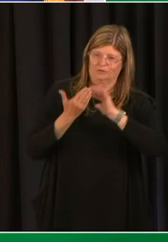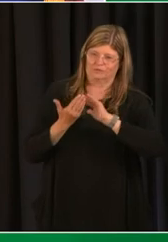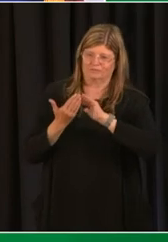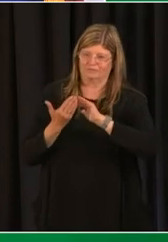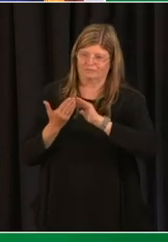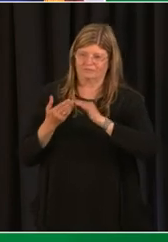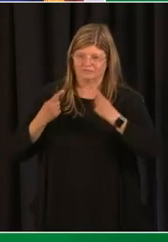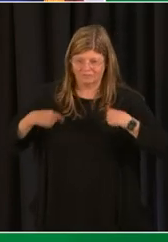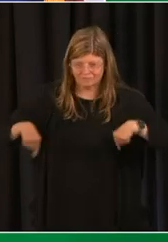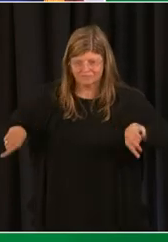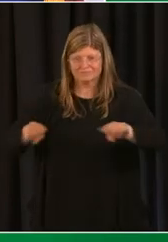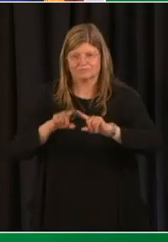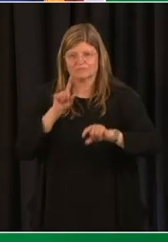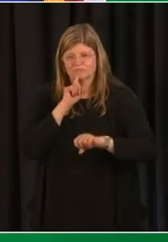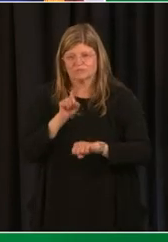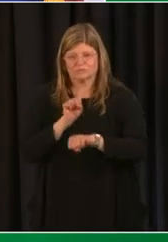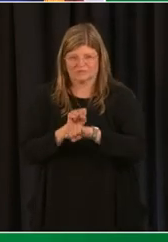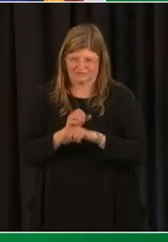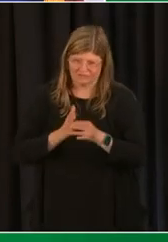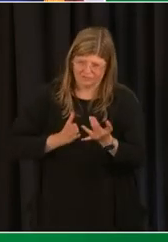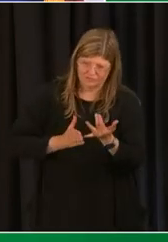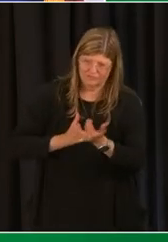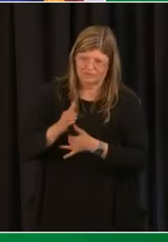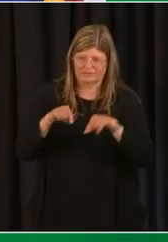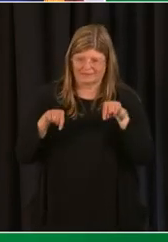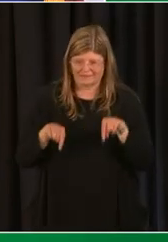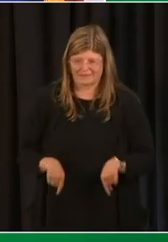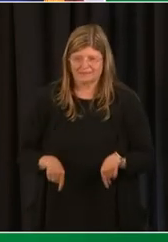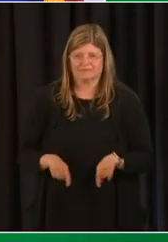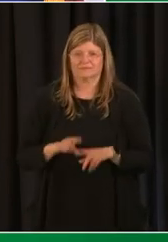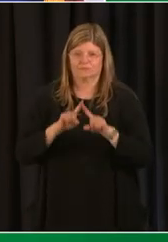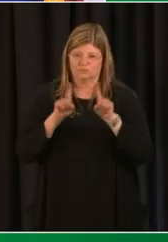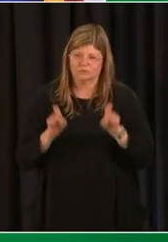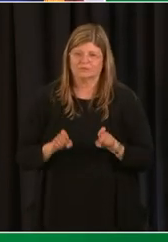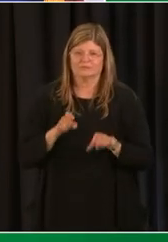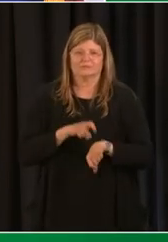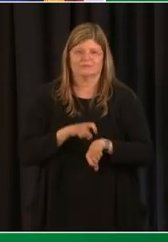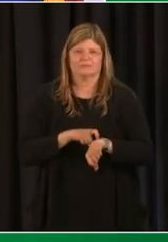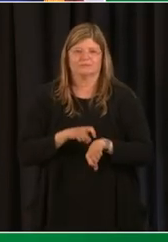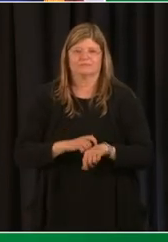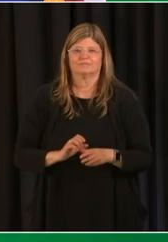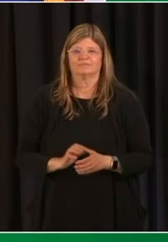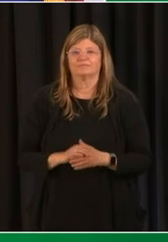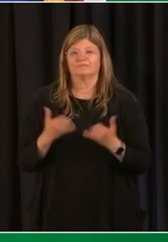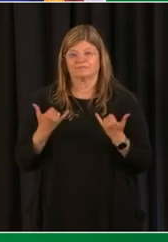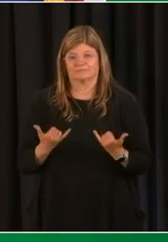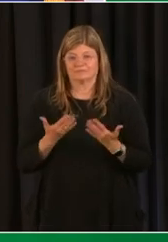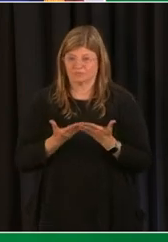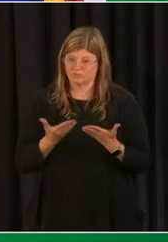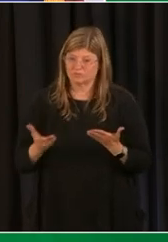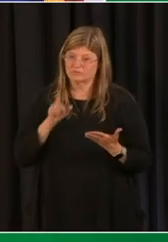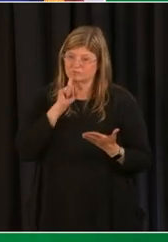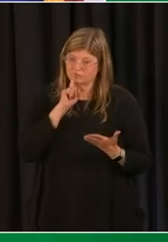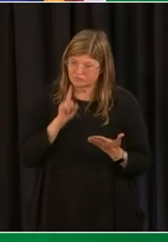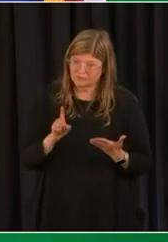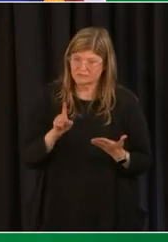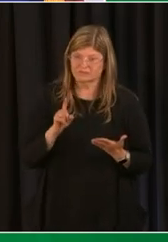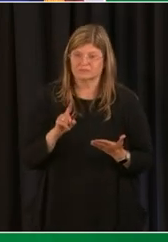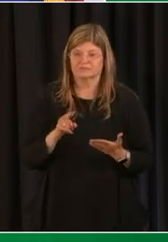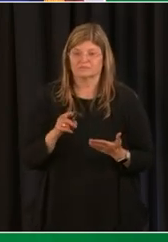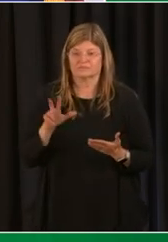order for us to really get through this trying time. And so, you know, this resource is a federal